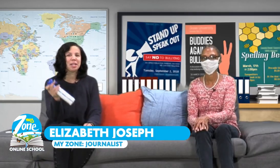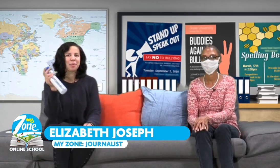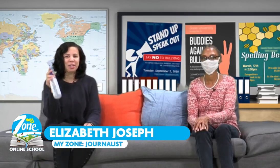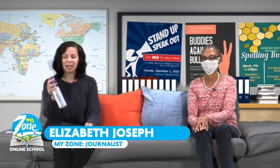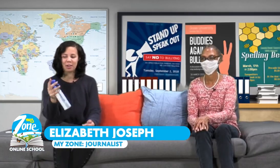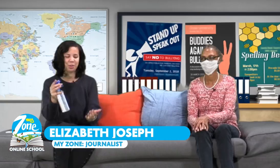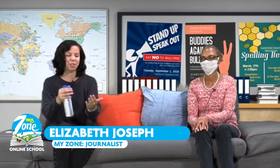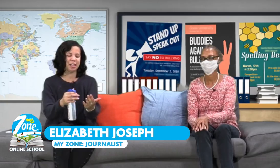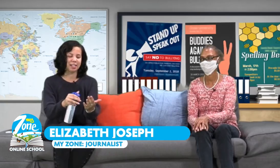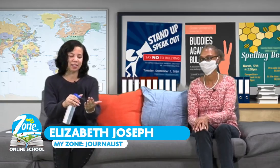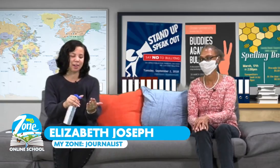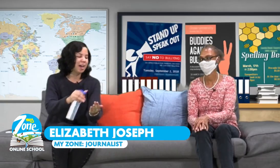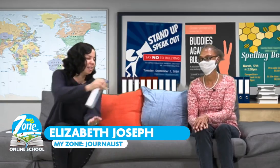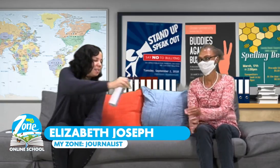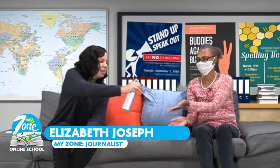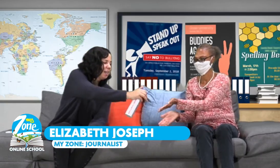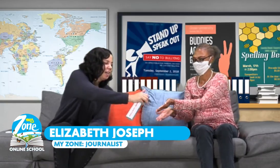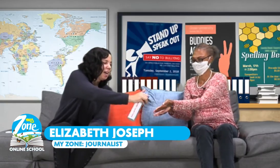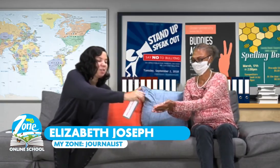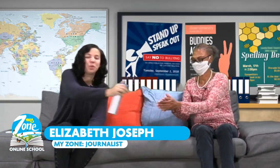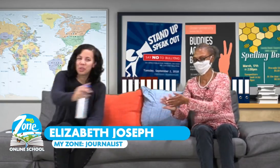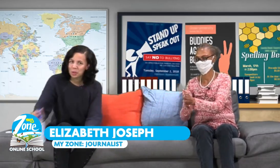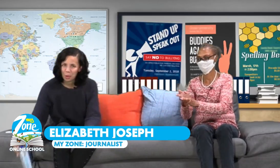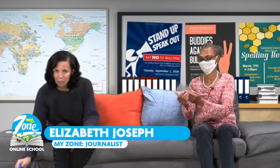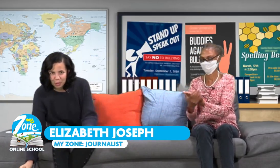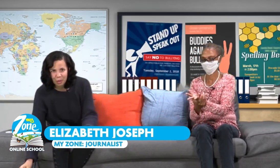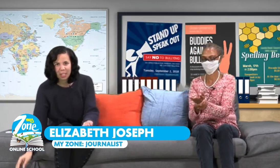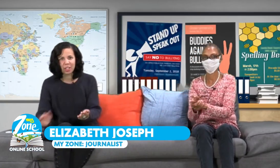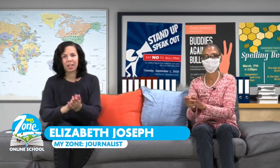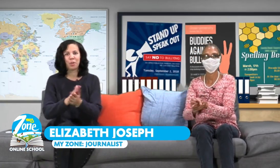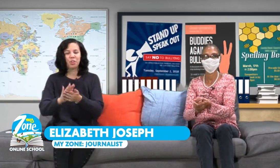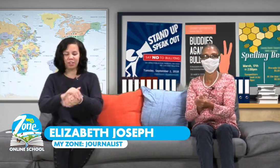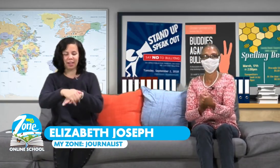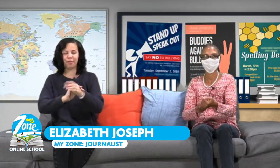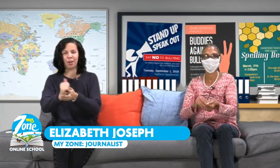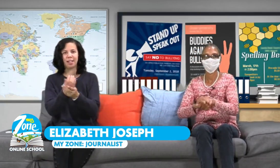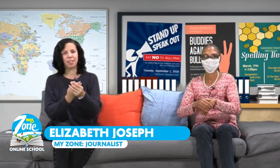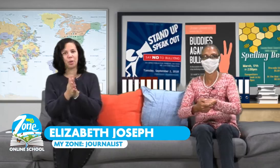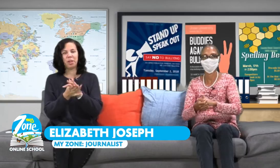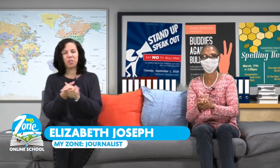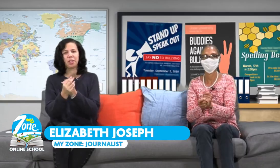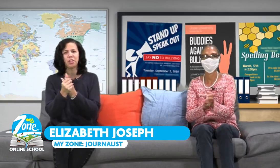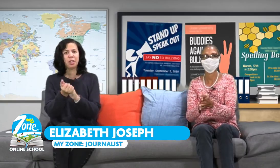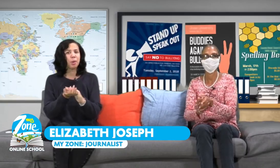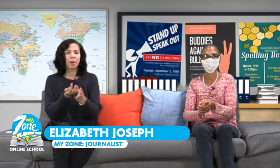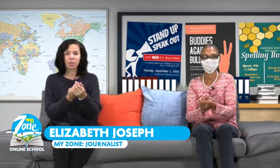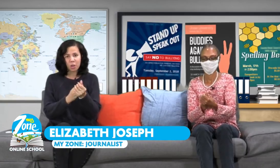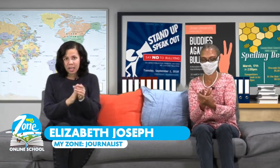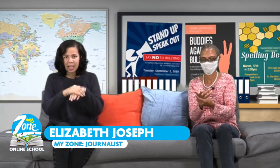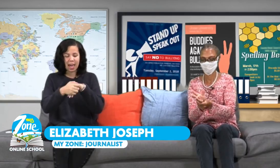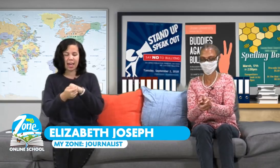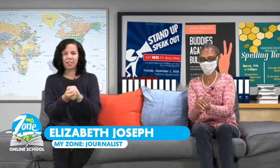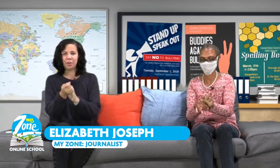get into it please allow us to sanitize our hands as you should also it's a crucial time for us so make sure that you keep your